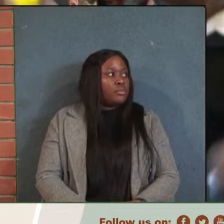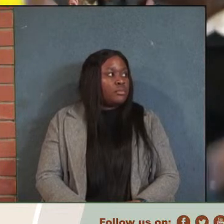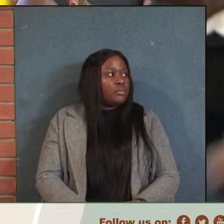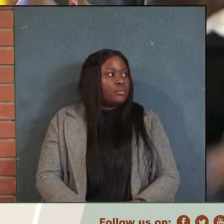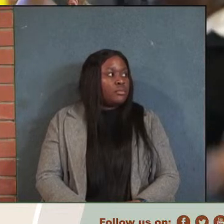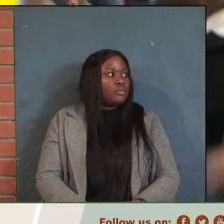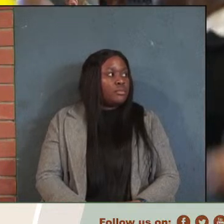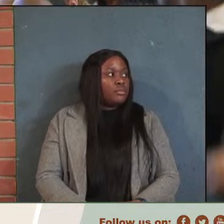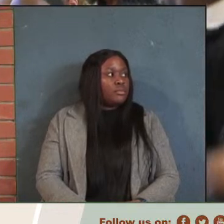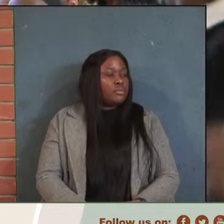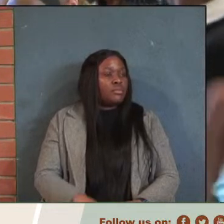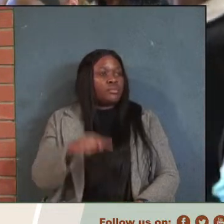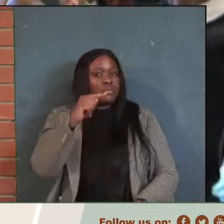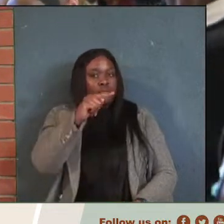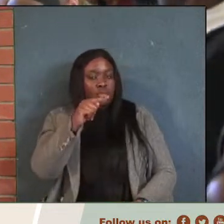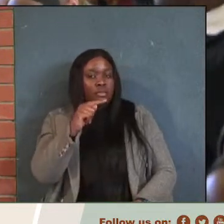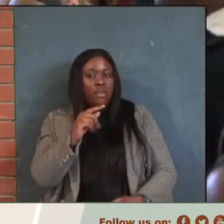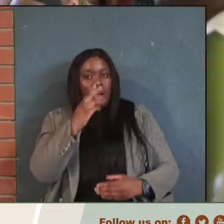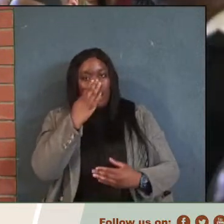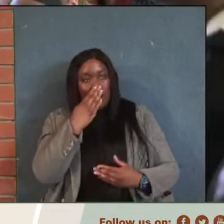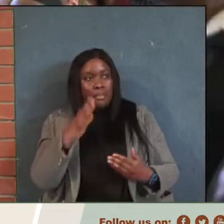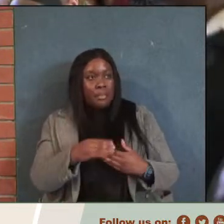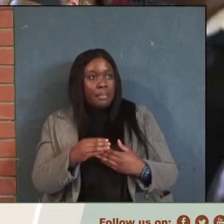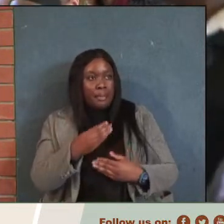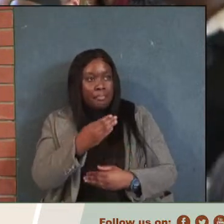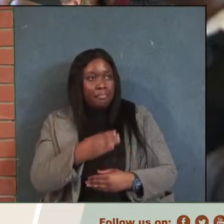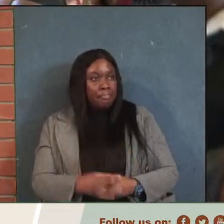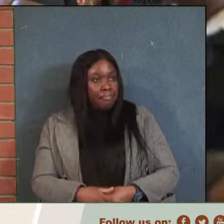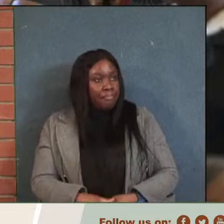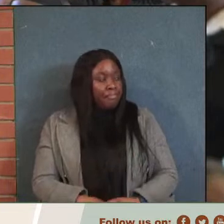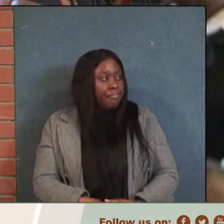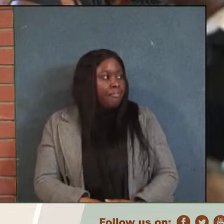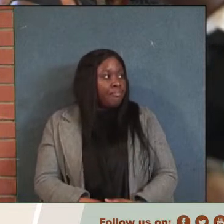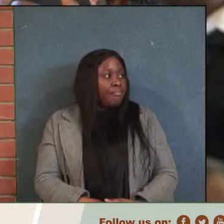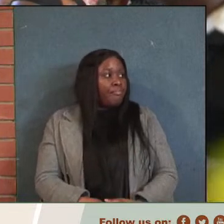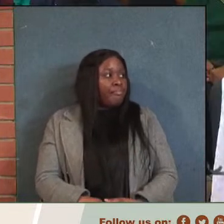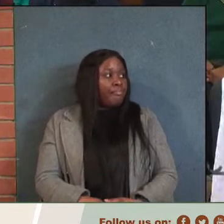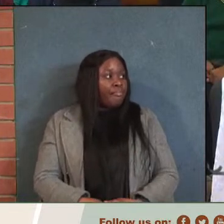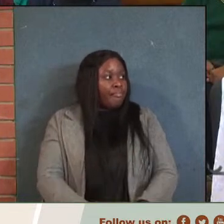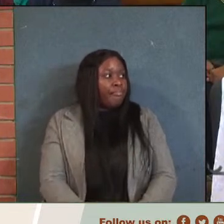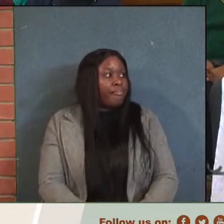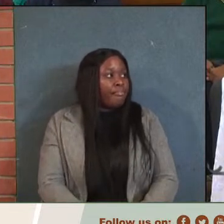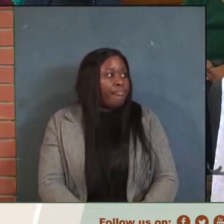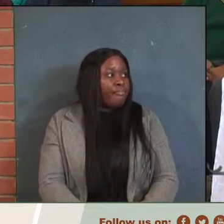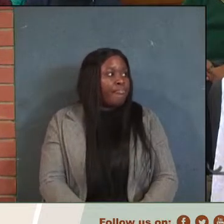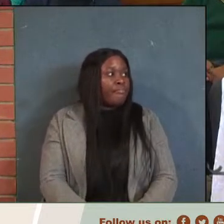honorable member there, right there. Yes, you. Yeah. Thank you.